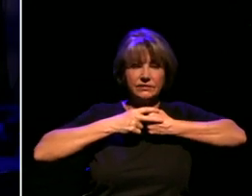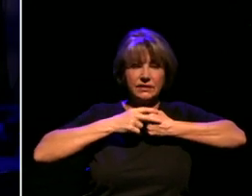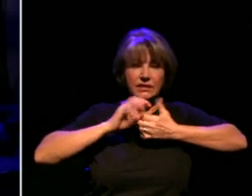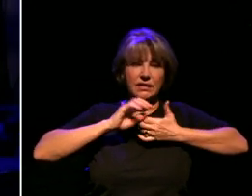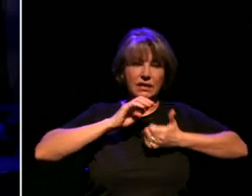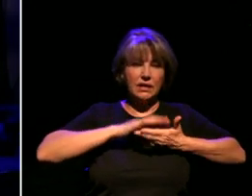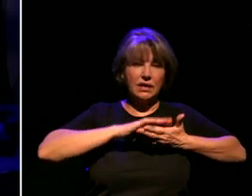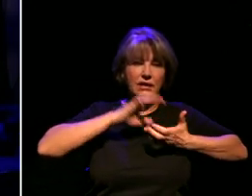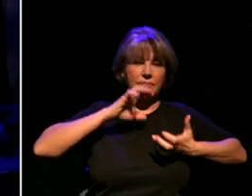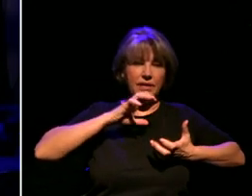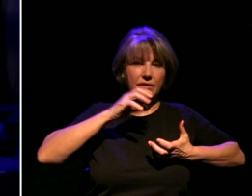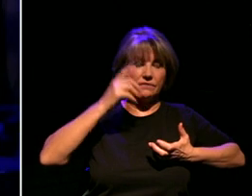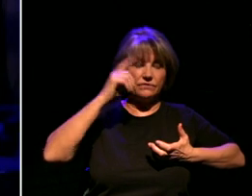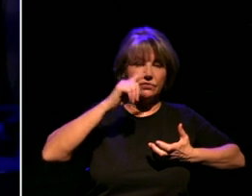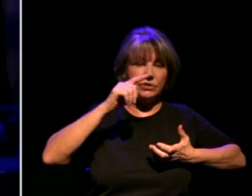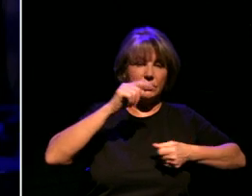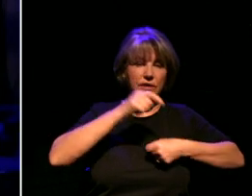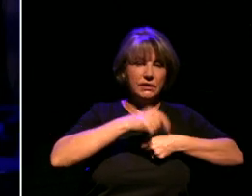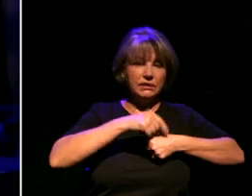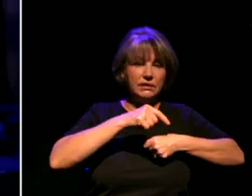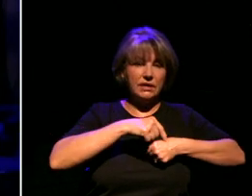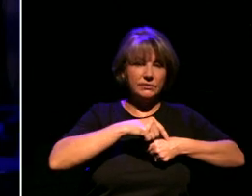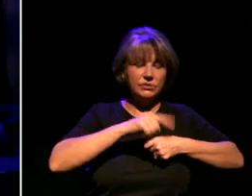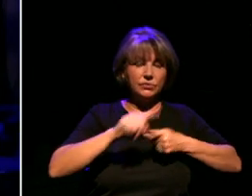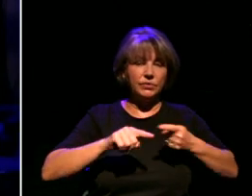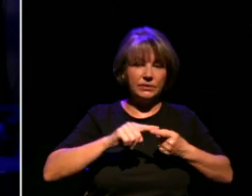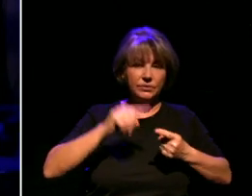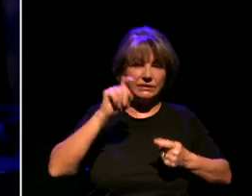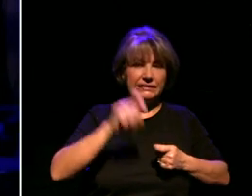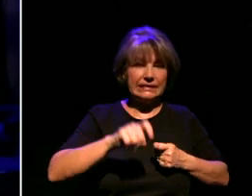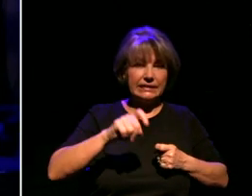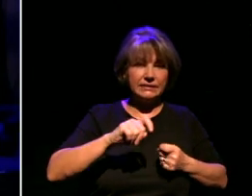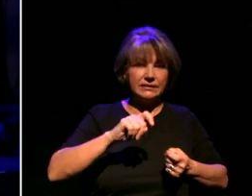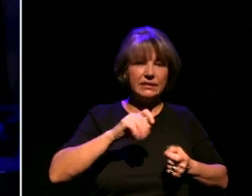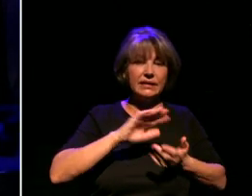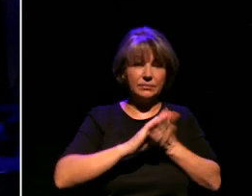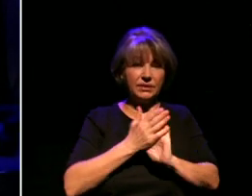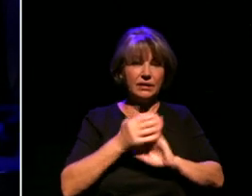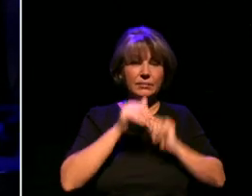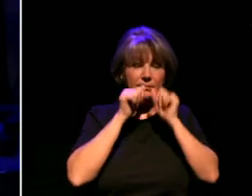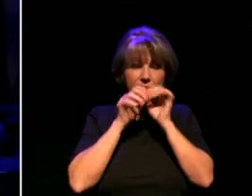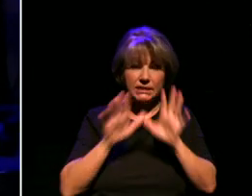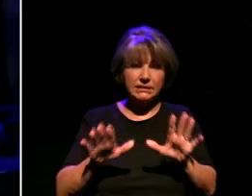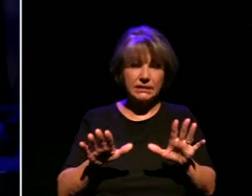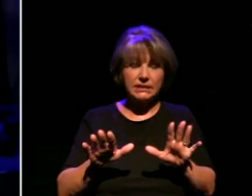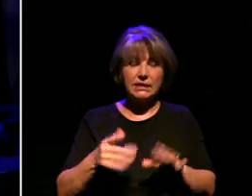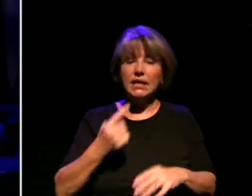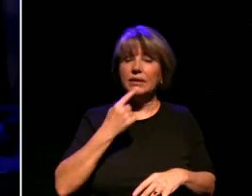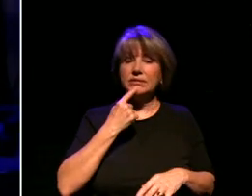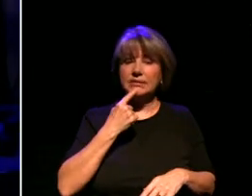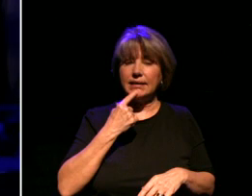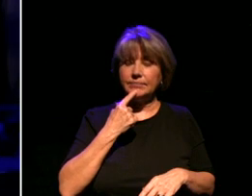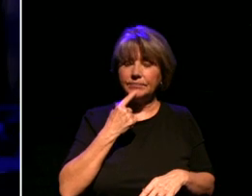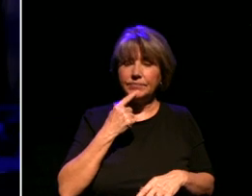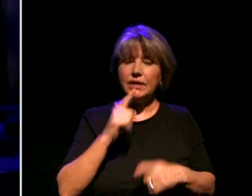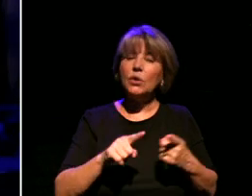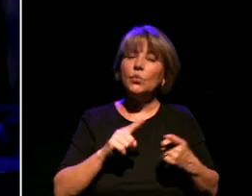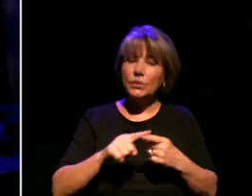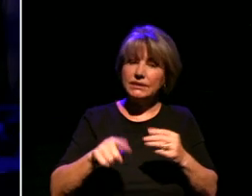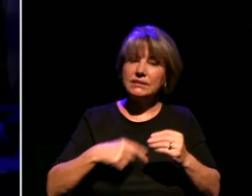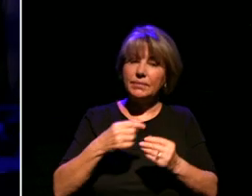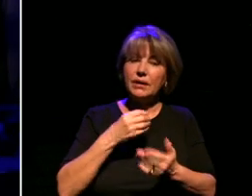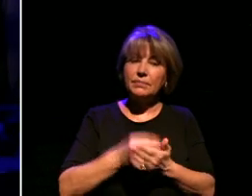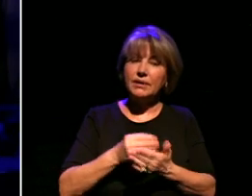amount for uncertainties that they could be a blessing. They could be a blessing. And I would just say, whenever it comes to money, we